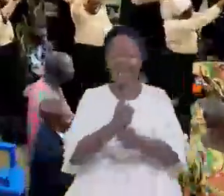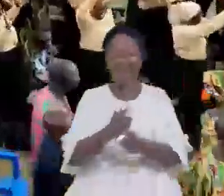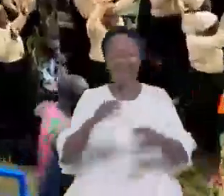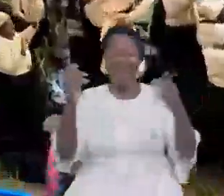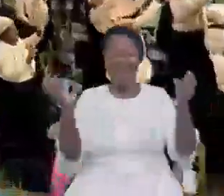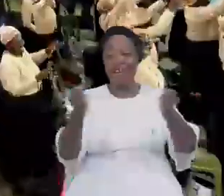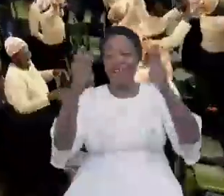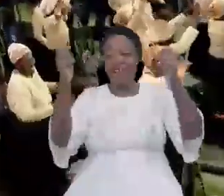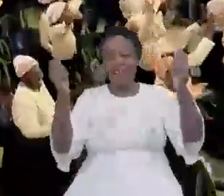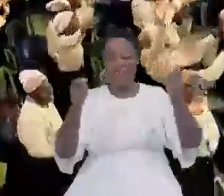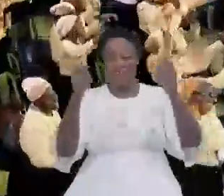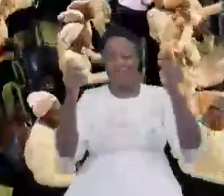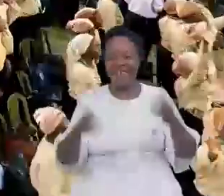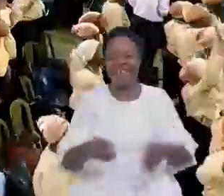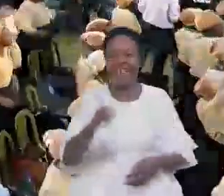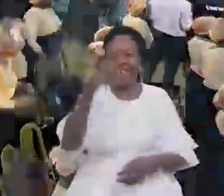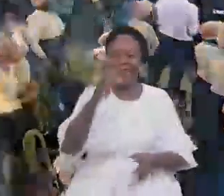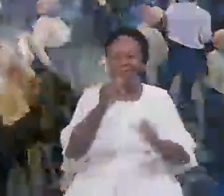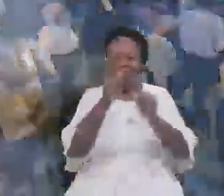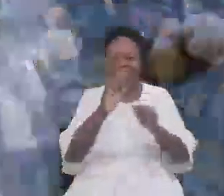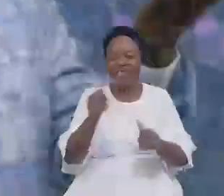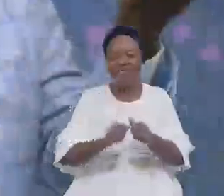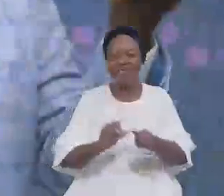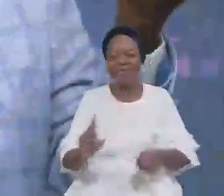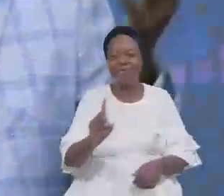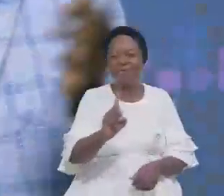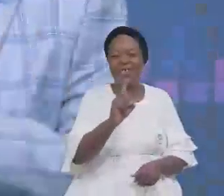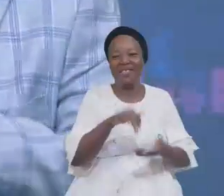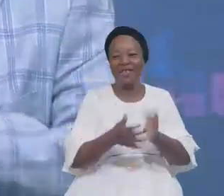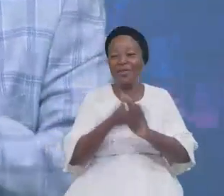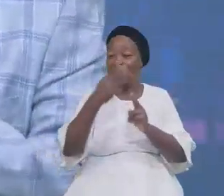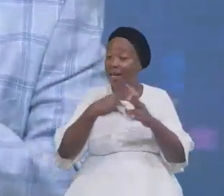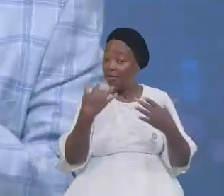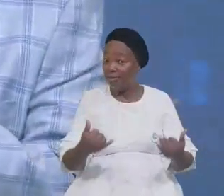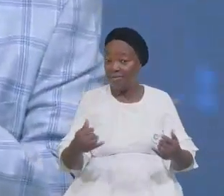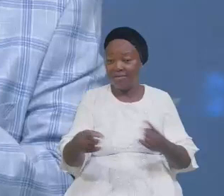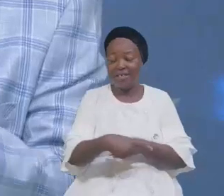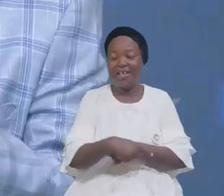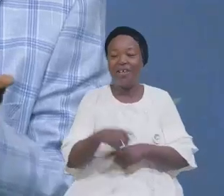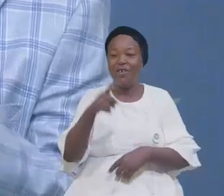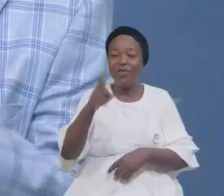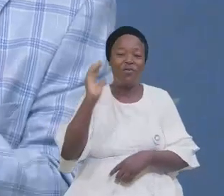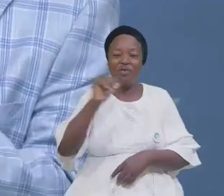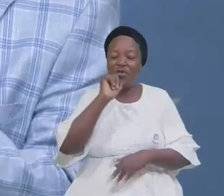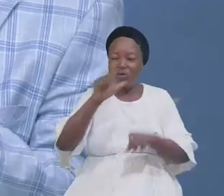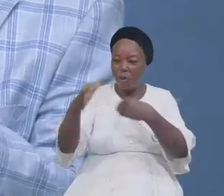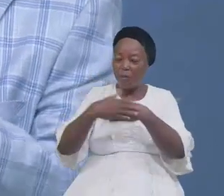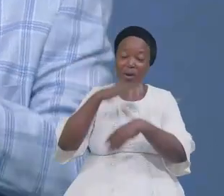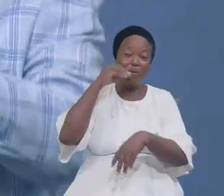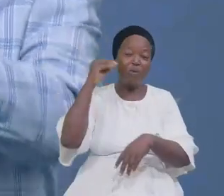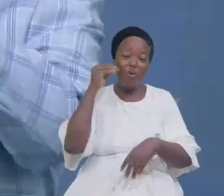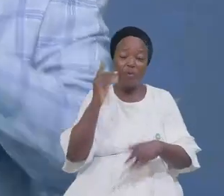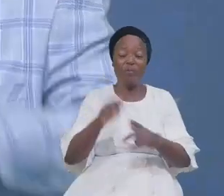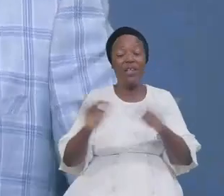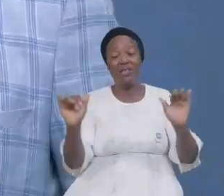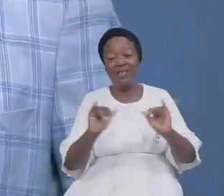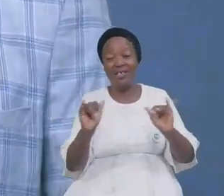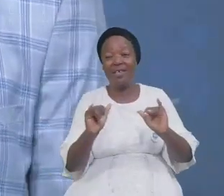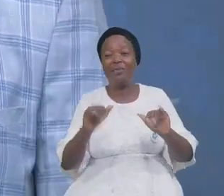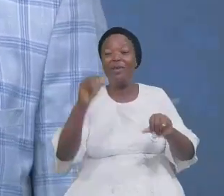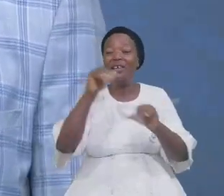God bless everyone. And today, you will not go back the same